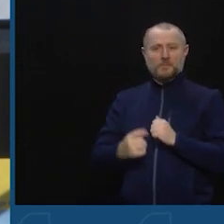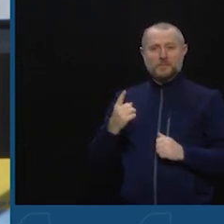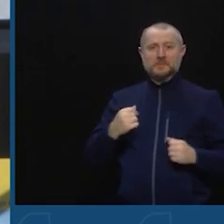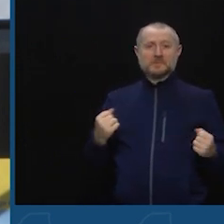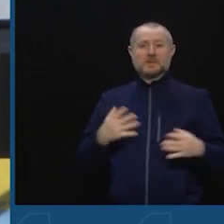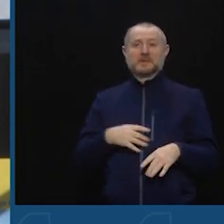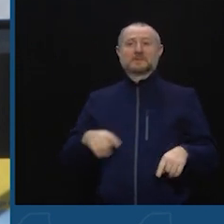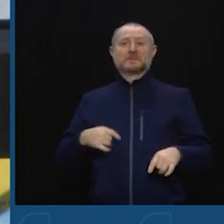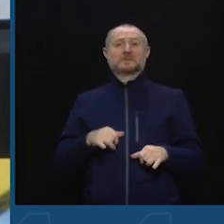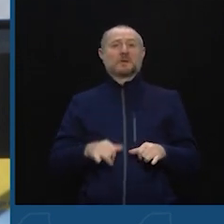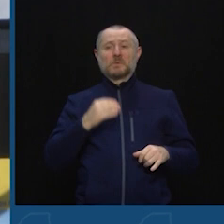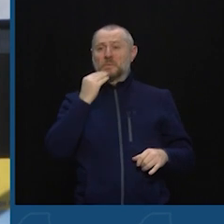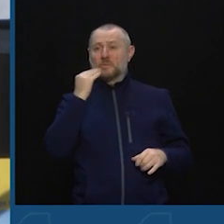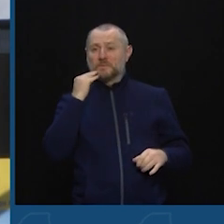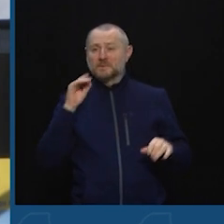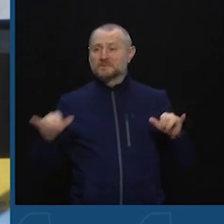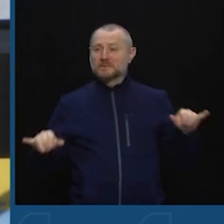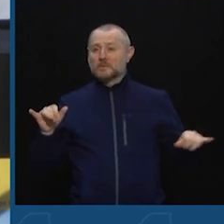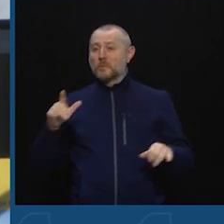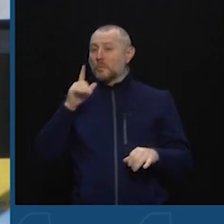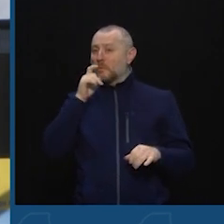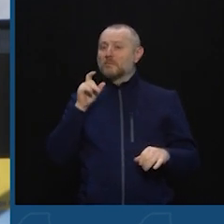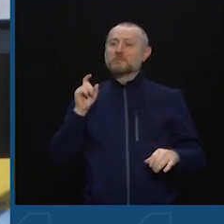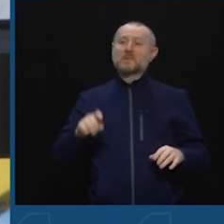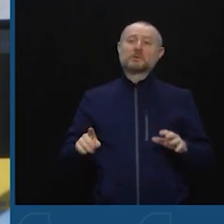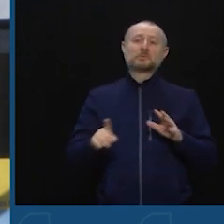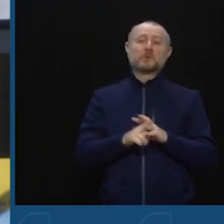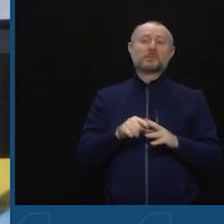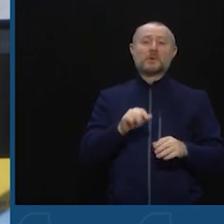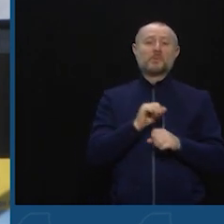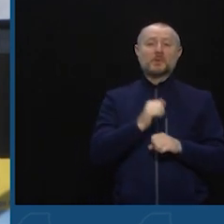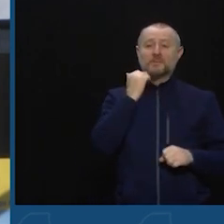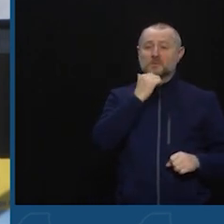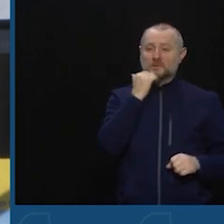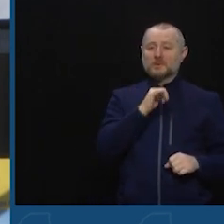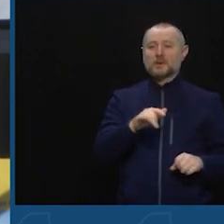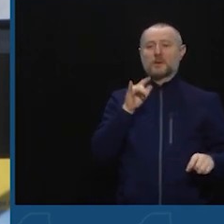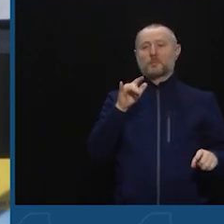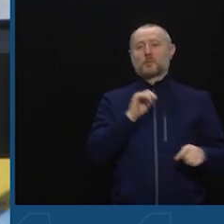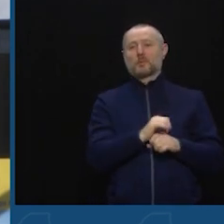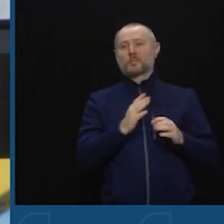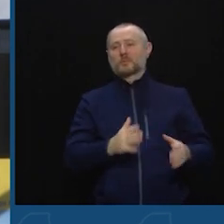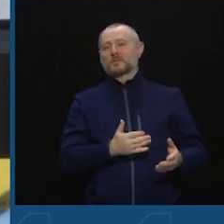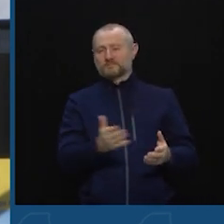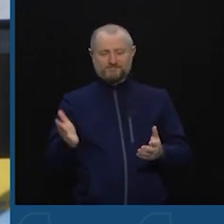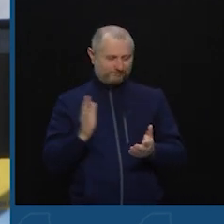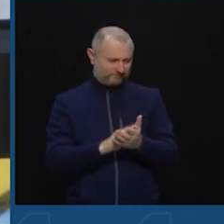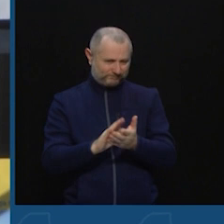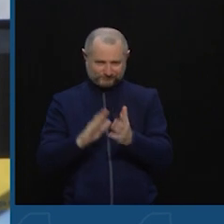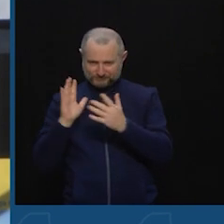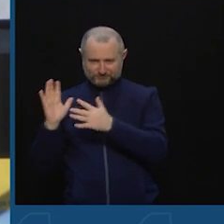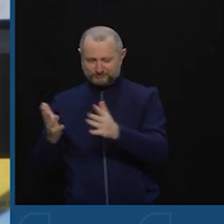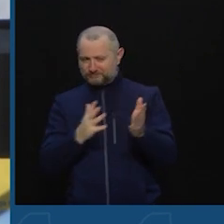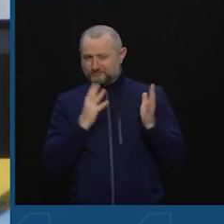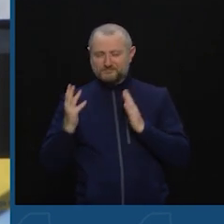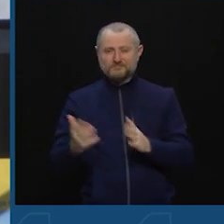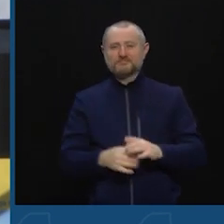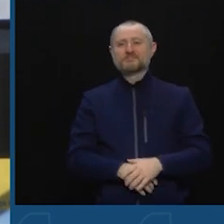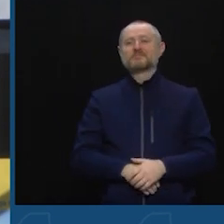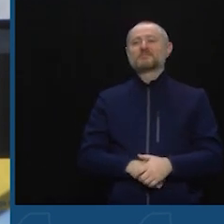stayed home, these workers showed up day after day. And I want to give them a round of applause for what they did.